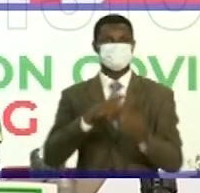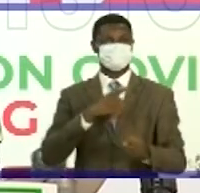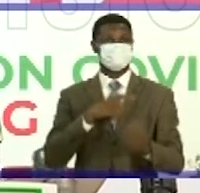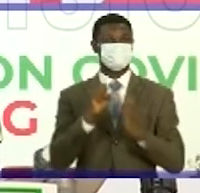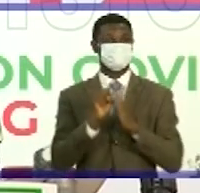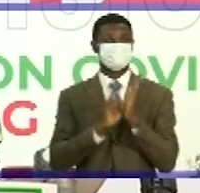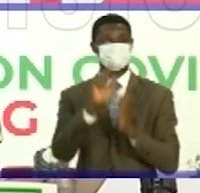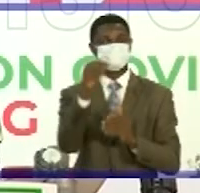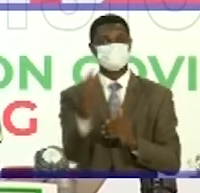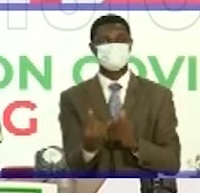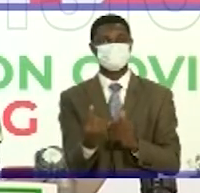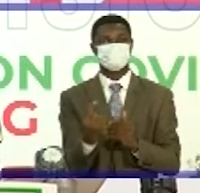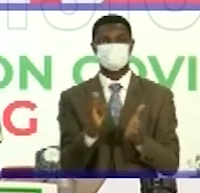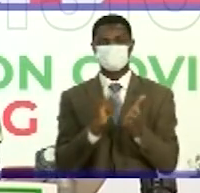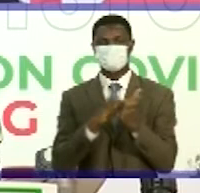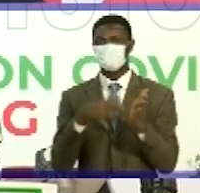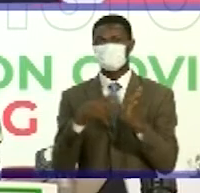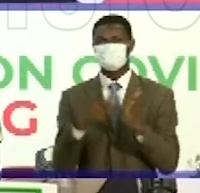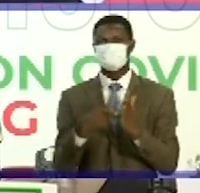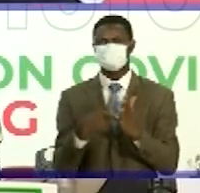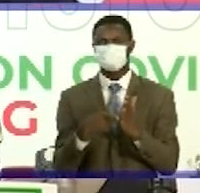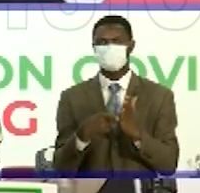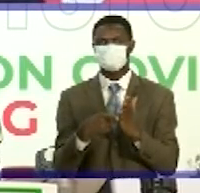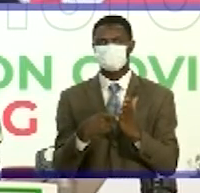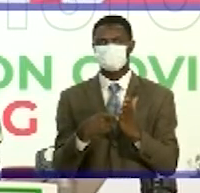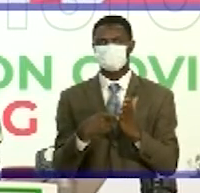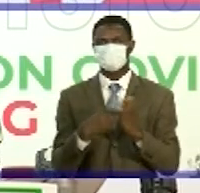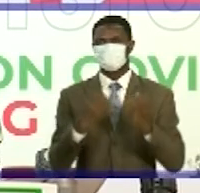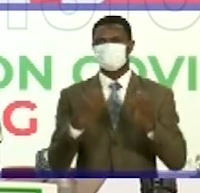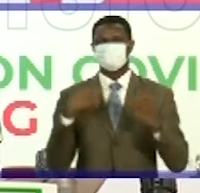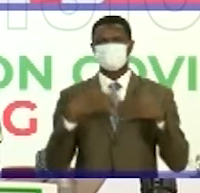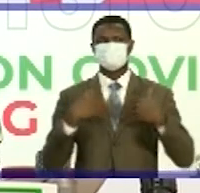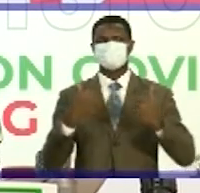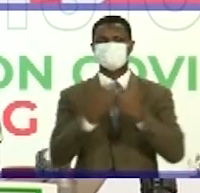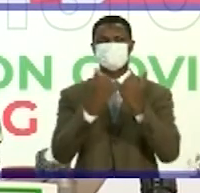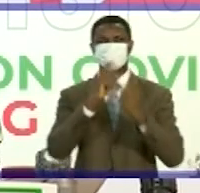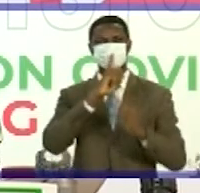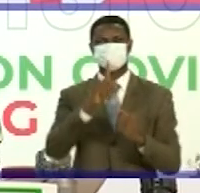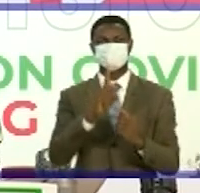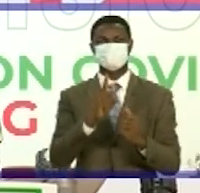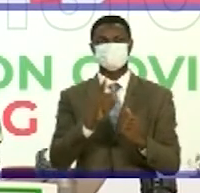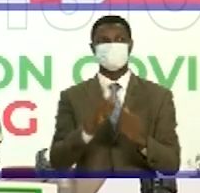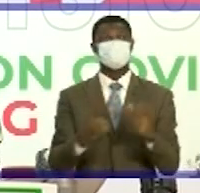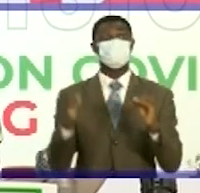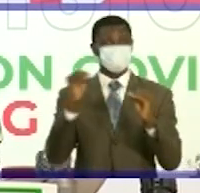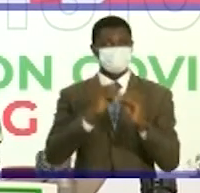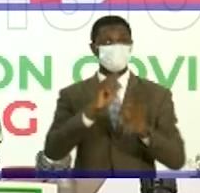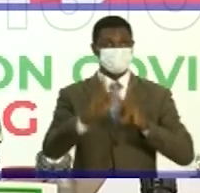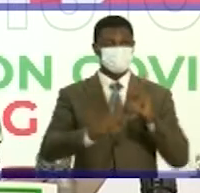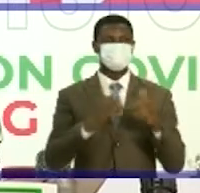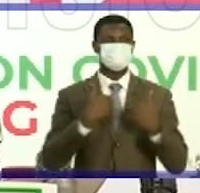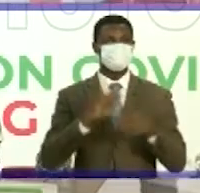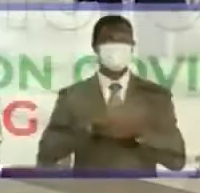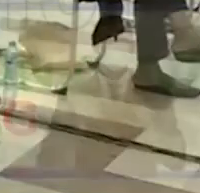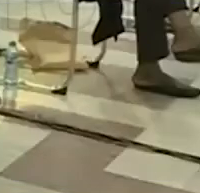that the size of the challenge, a third of all the cases in Nigeria are still reported in Lagos, even though their cases are declining over